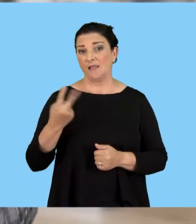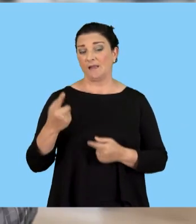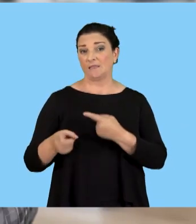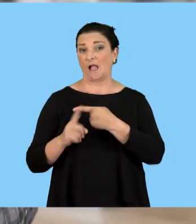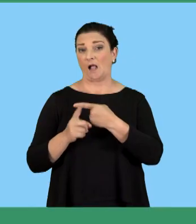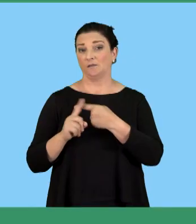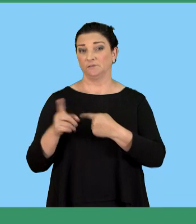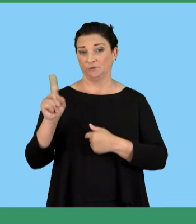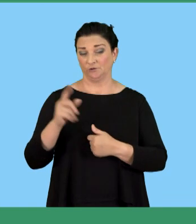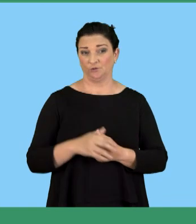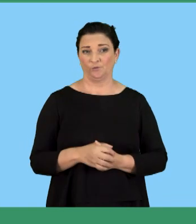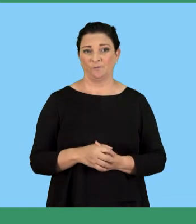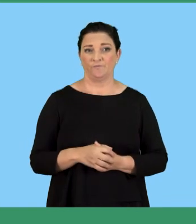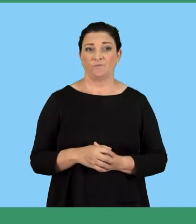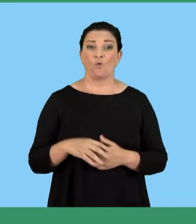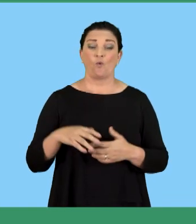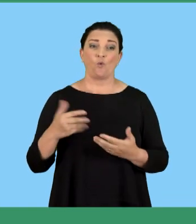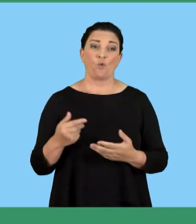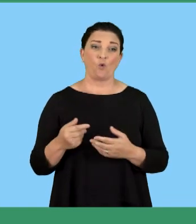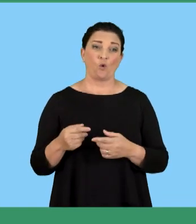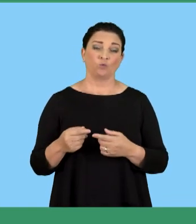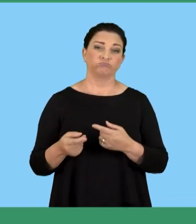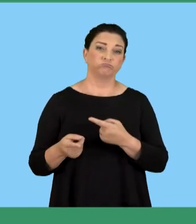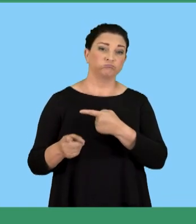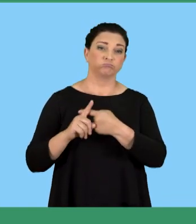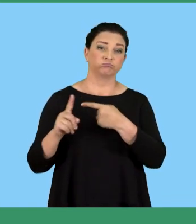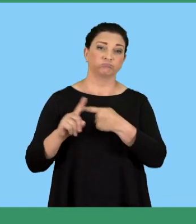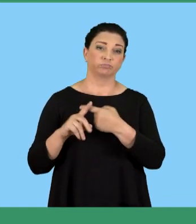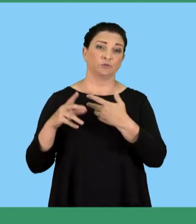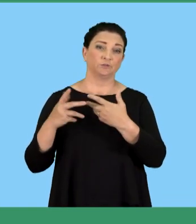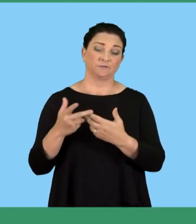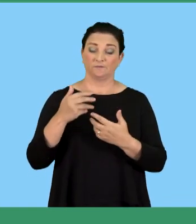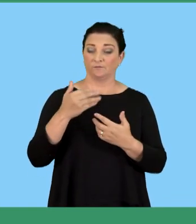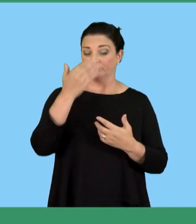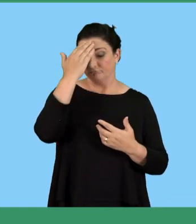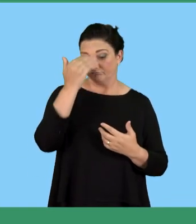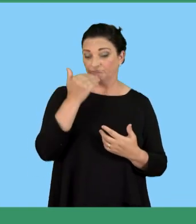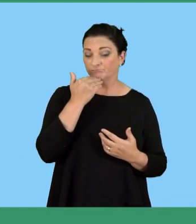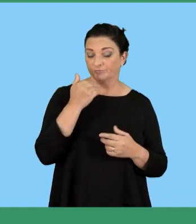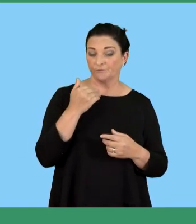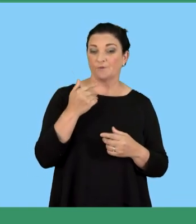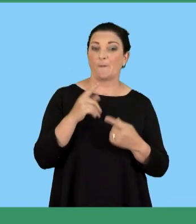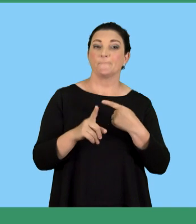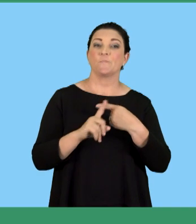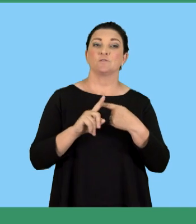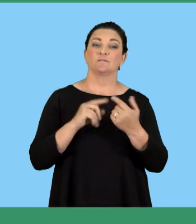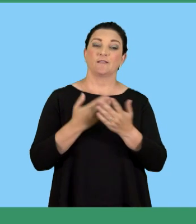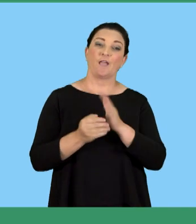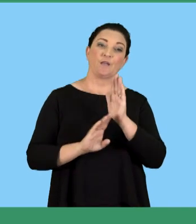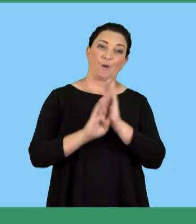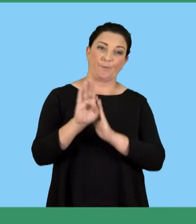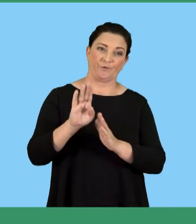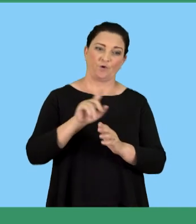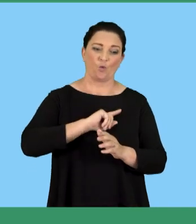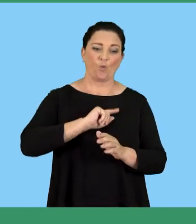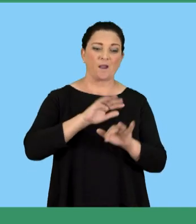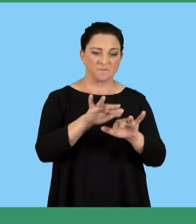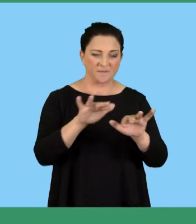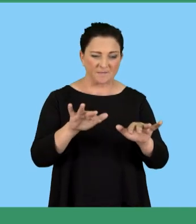The state of productivity meaning the business will be able to produce more and more using less resources and